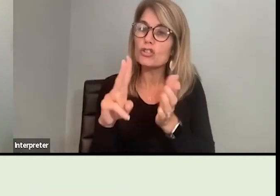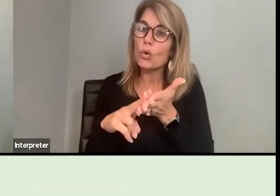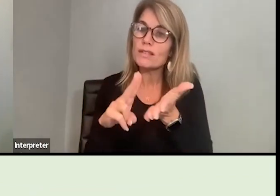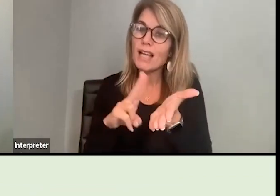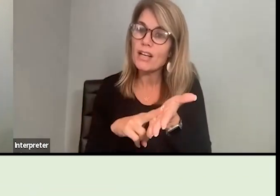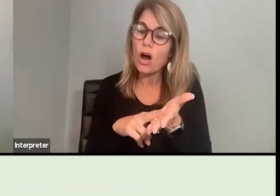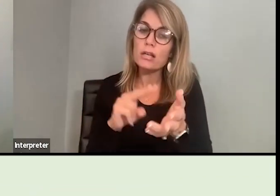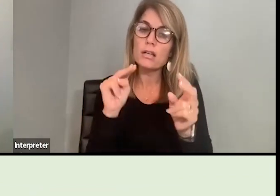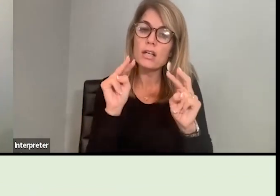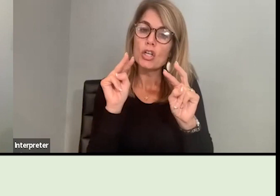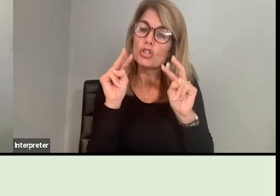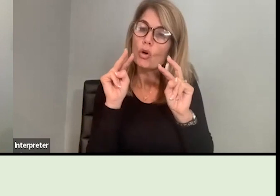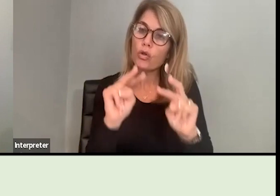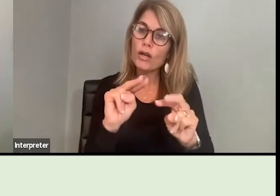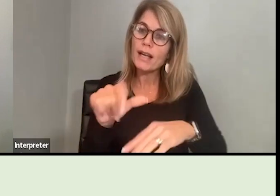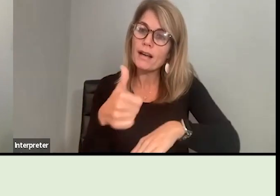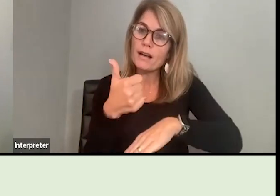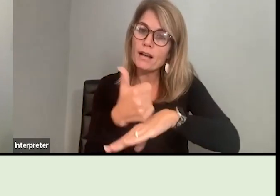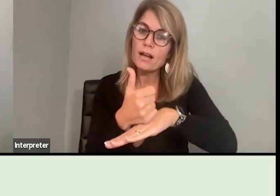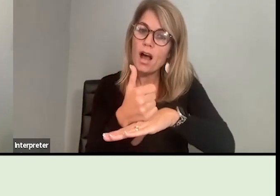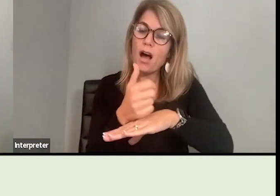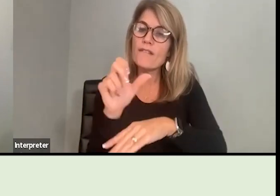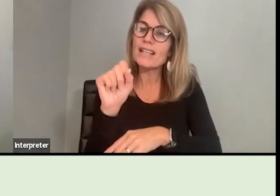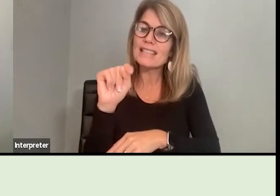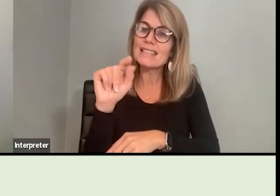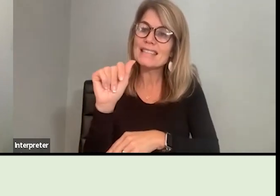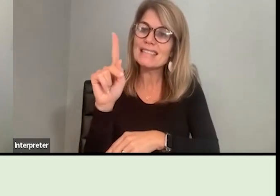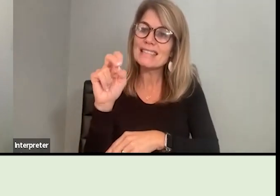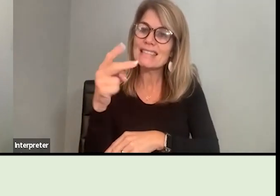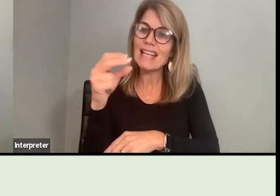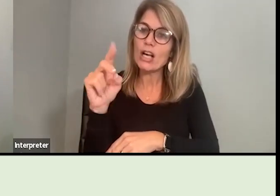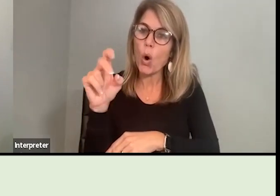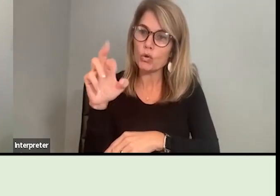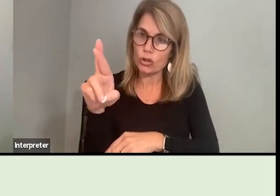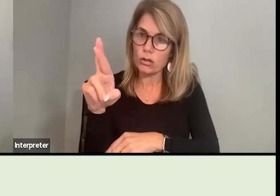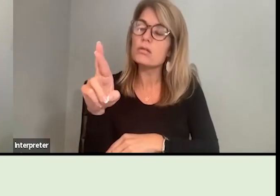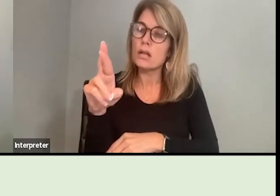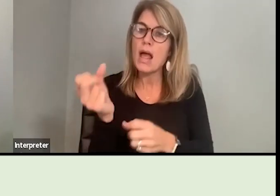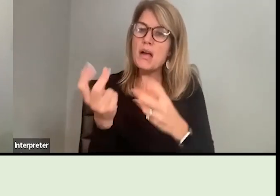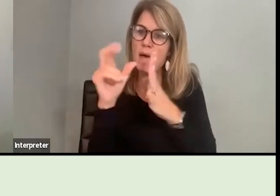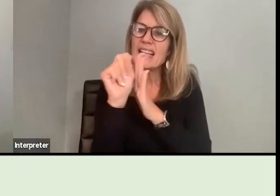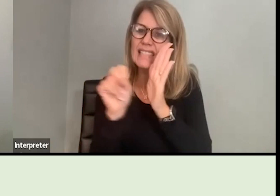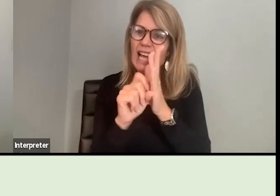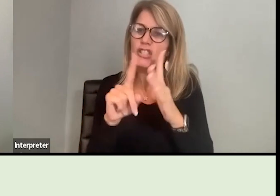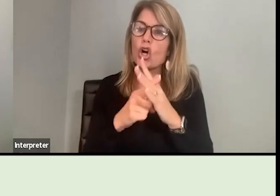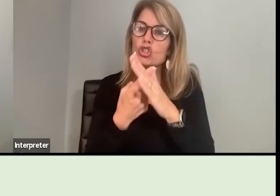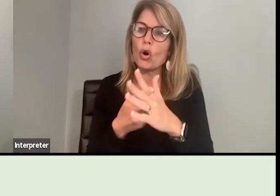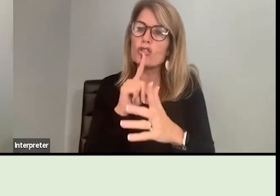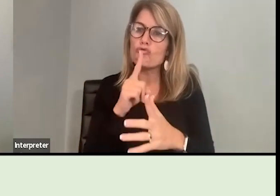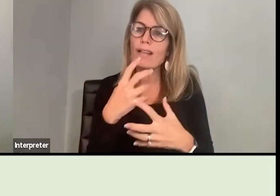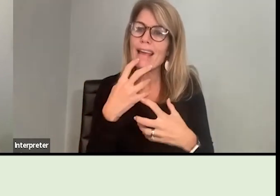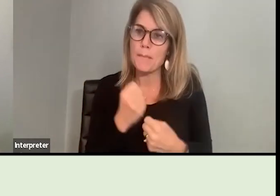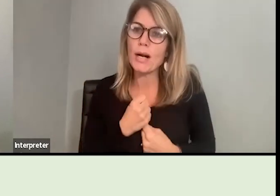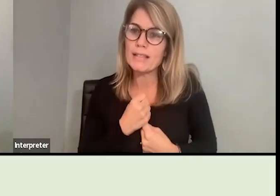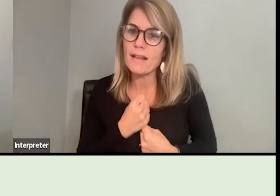a look at establishment of a group of stakeholders. And this is something that many of the states are beginning to embrace at an ever increasing level.